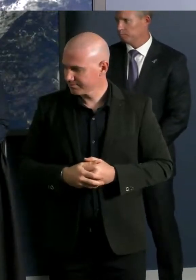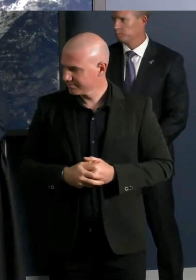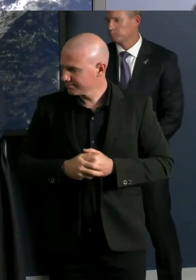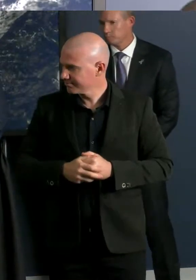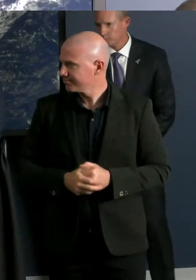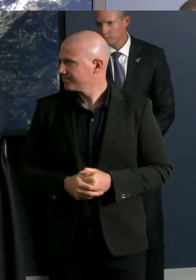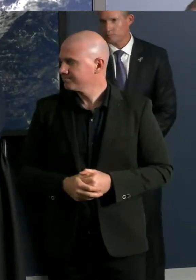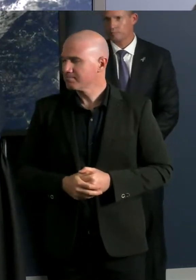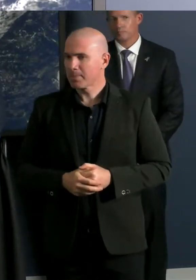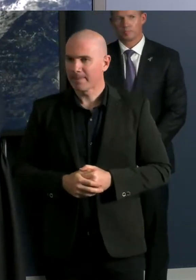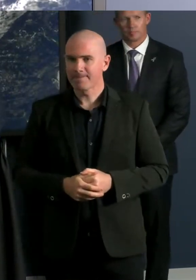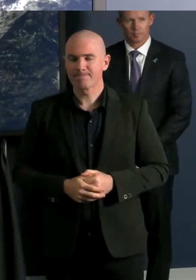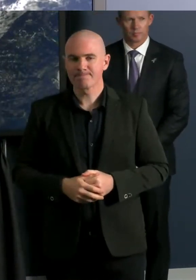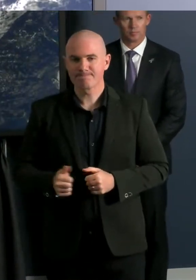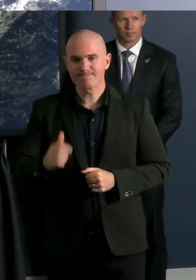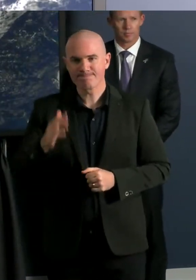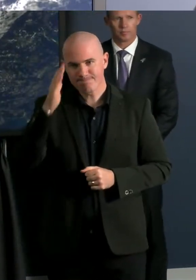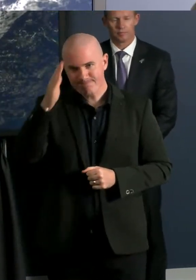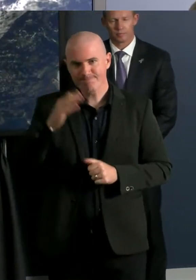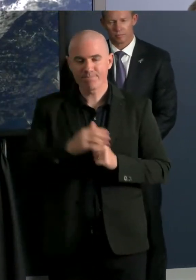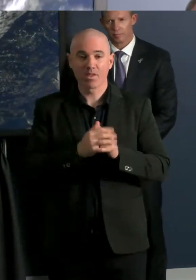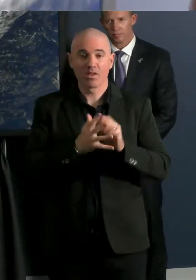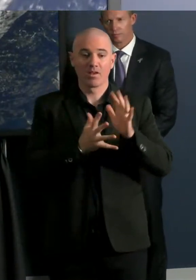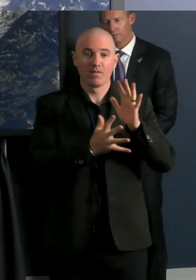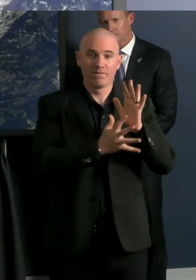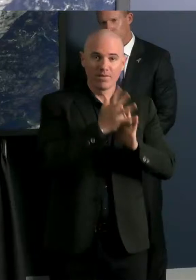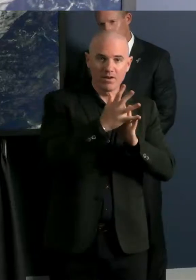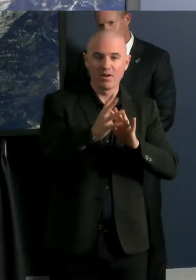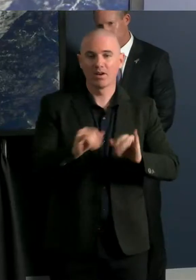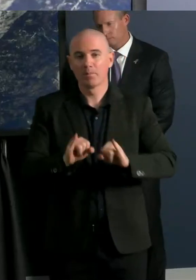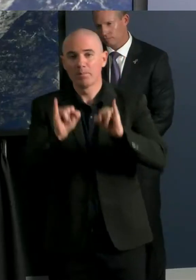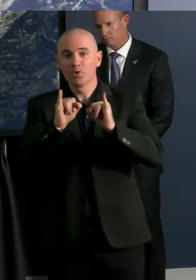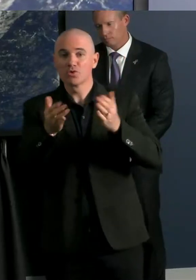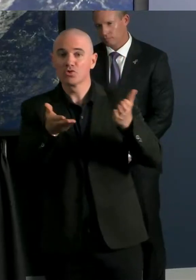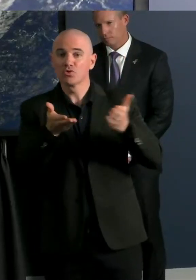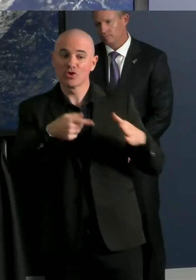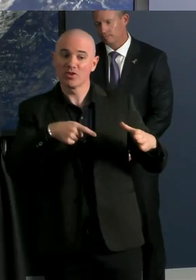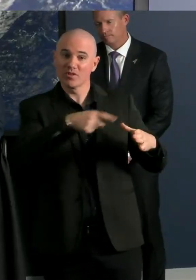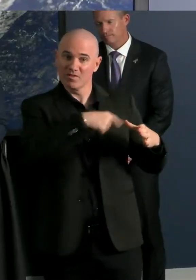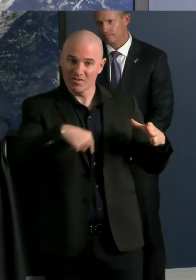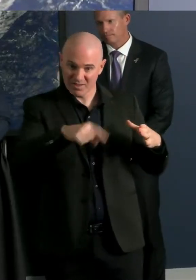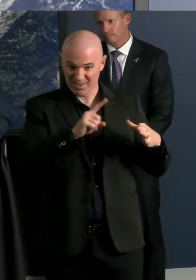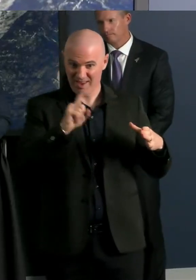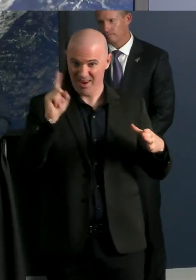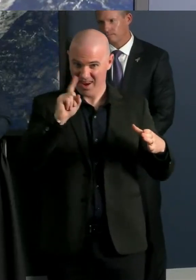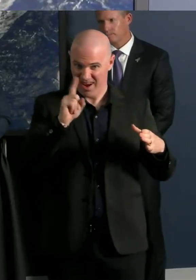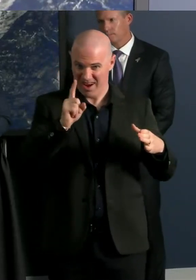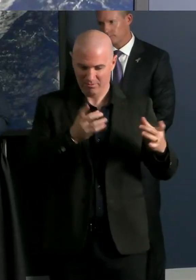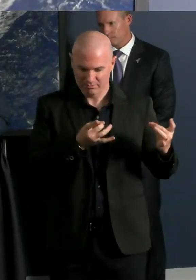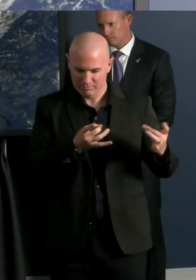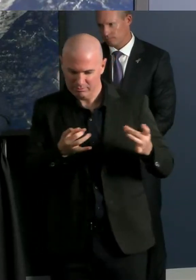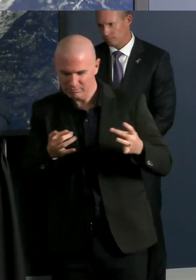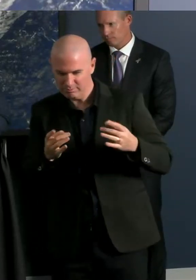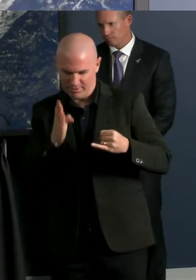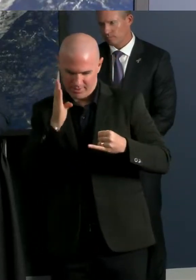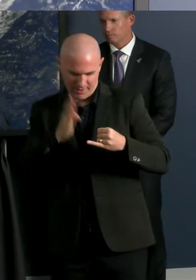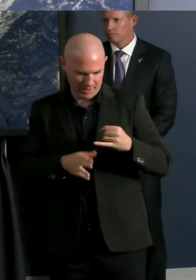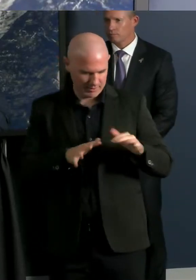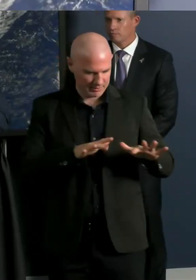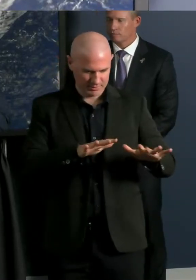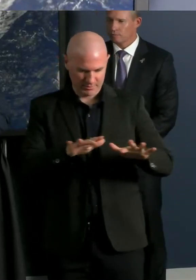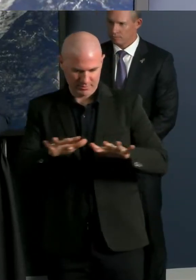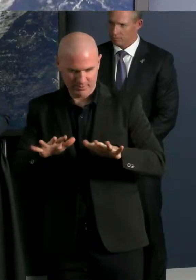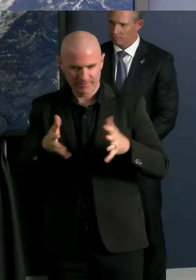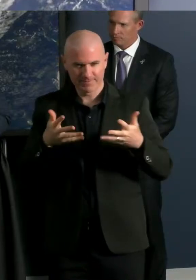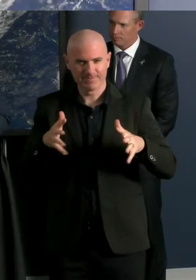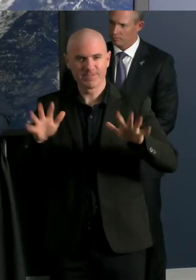Good afternoon. Fire and Emergency Services has been using the last 24 hours to put in place its last readiness steps as this system